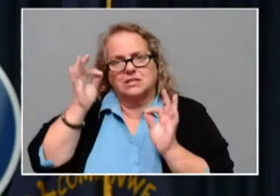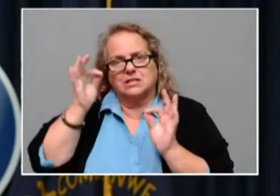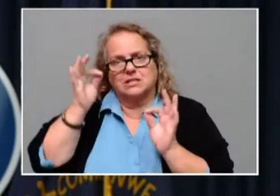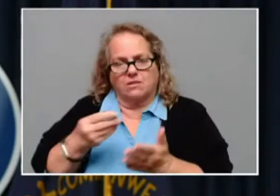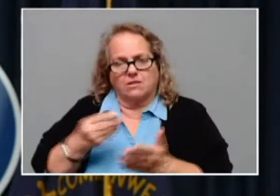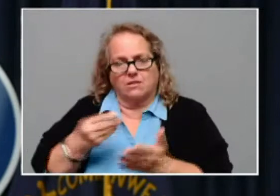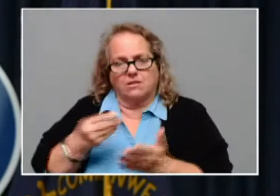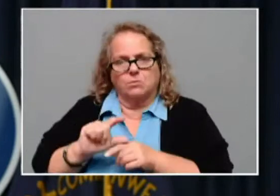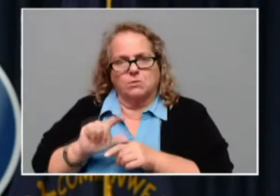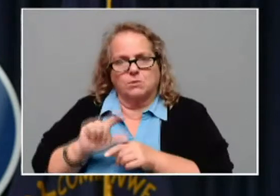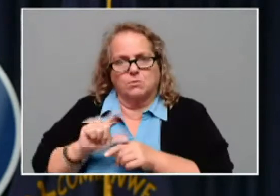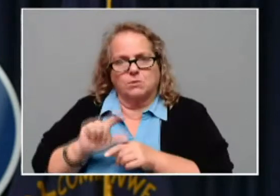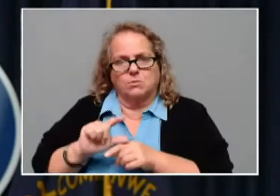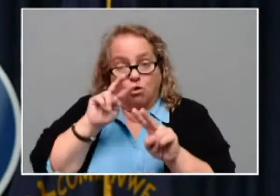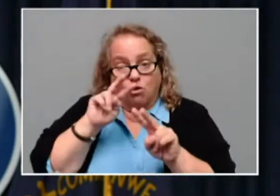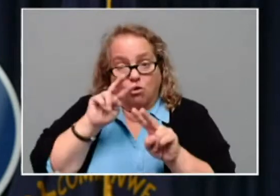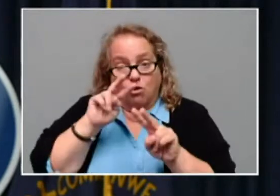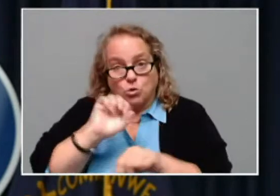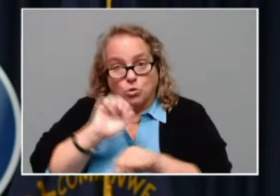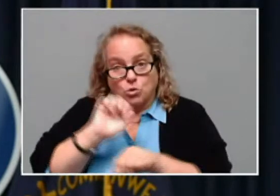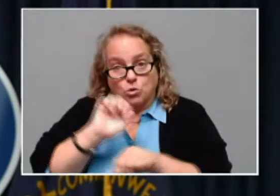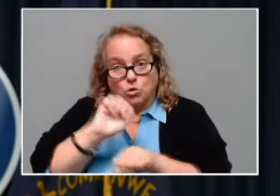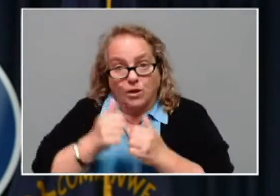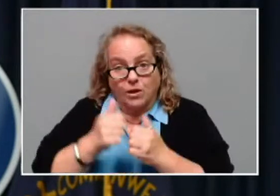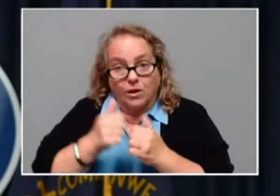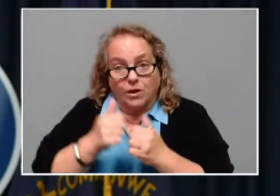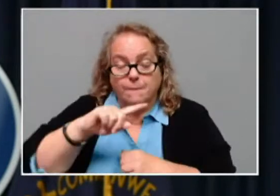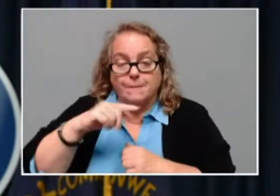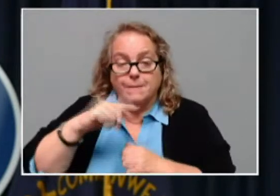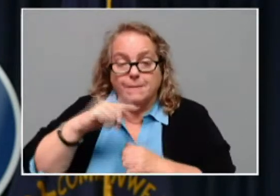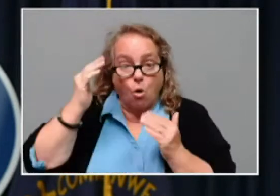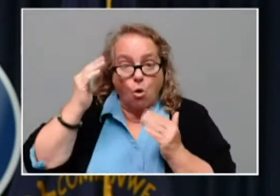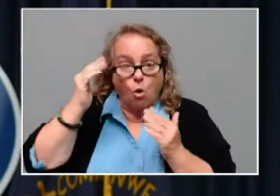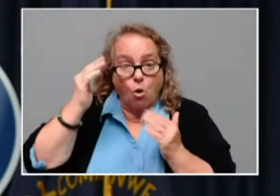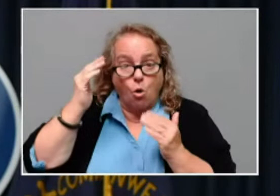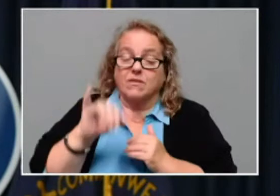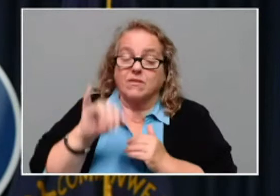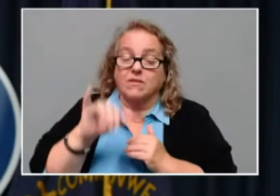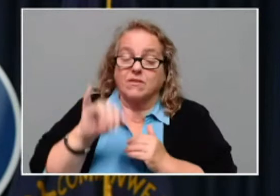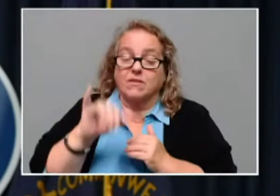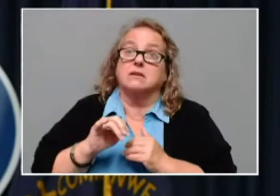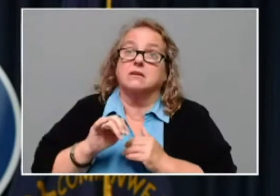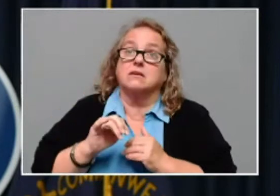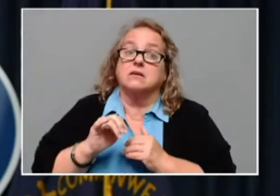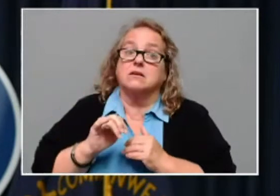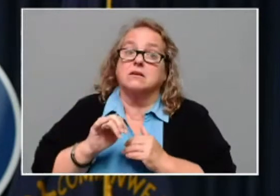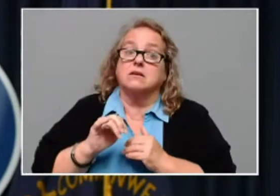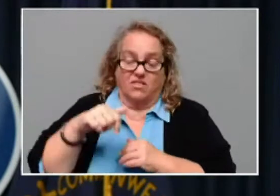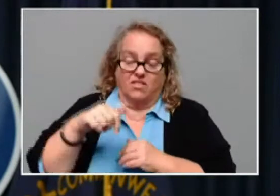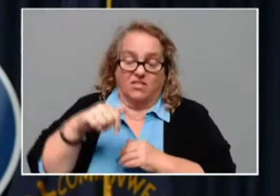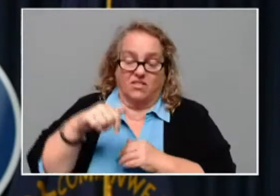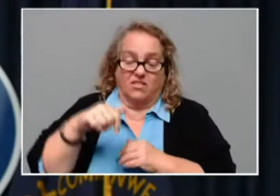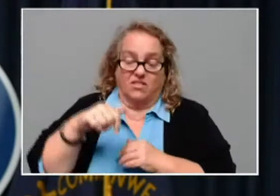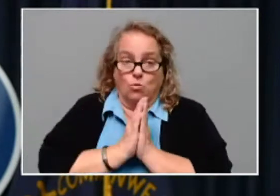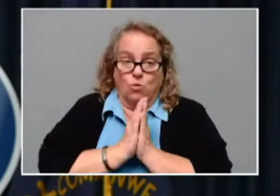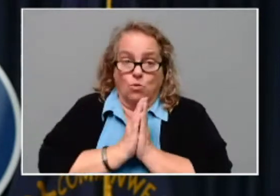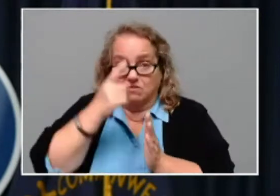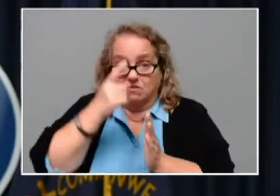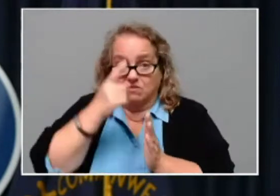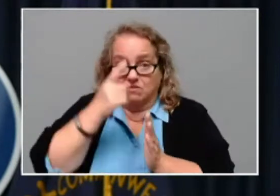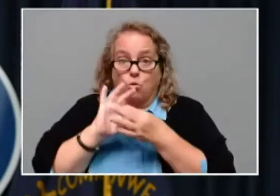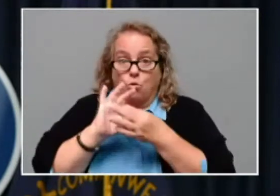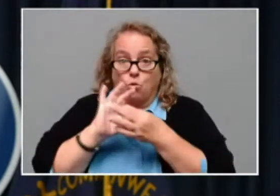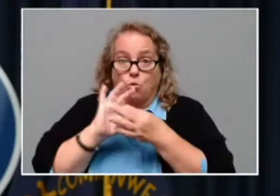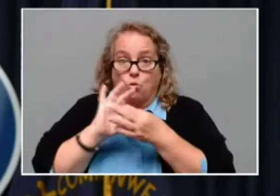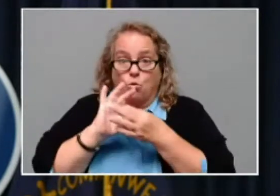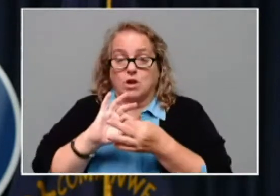to working with them. I hope that this request for coordination and cooperation